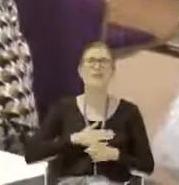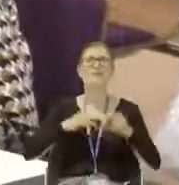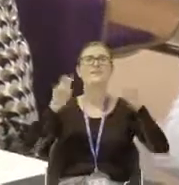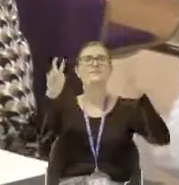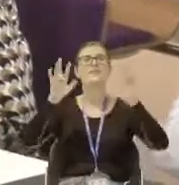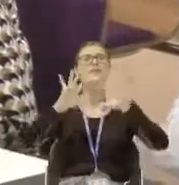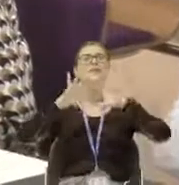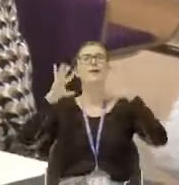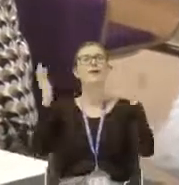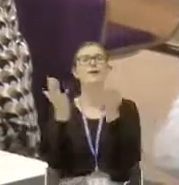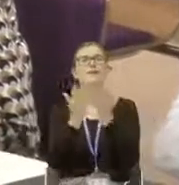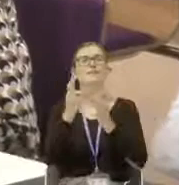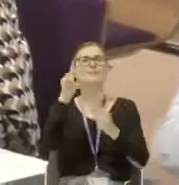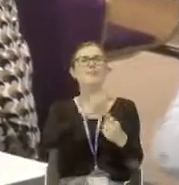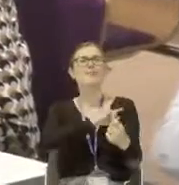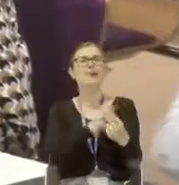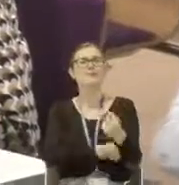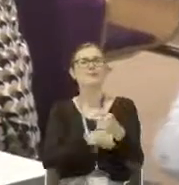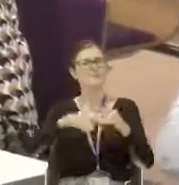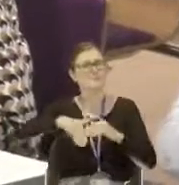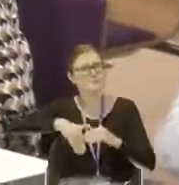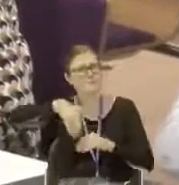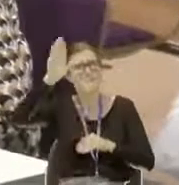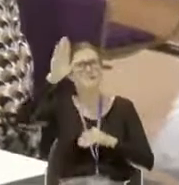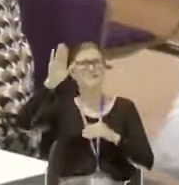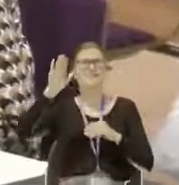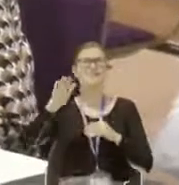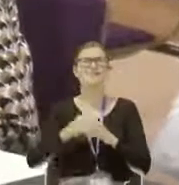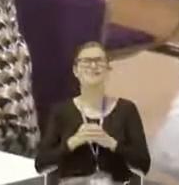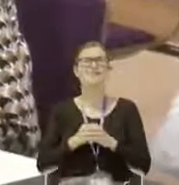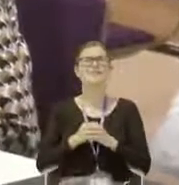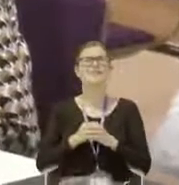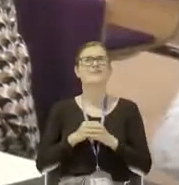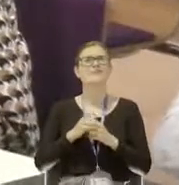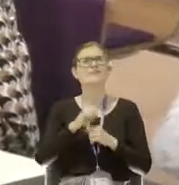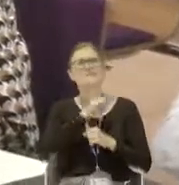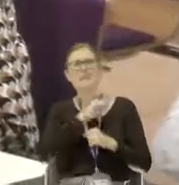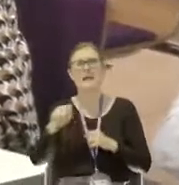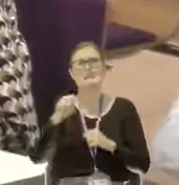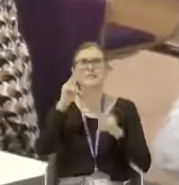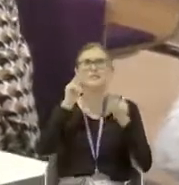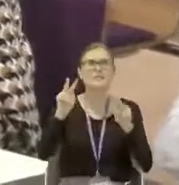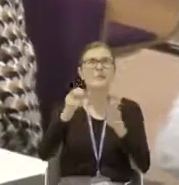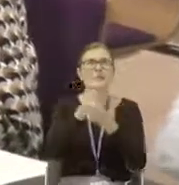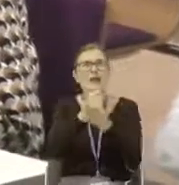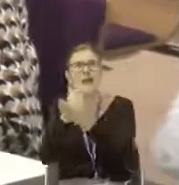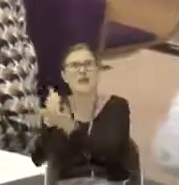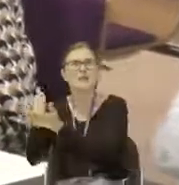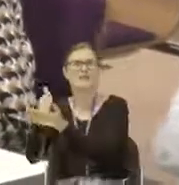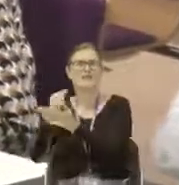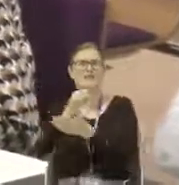local and regional governments, in all stages of decision-making processes